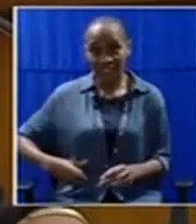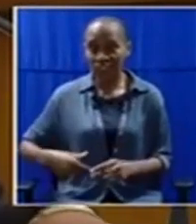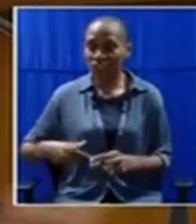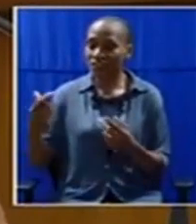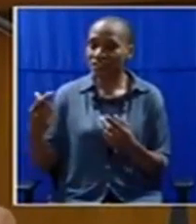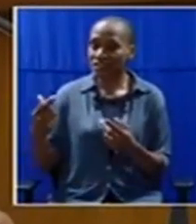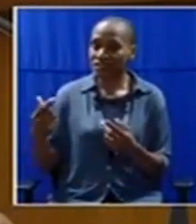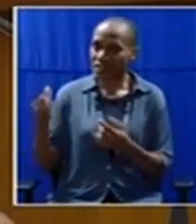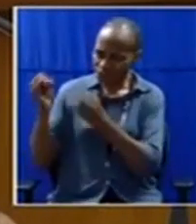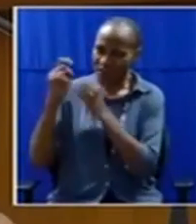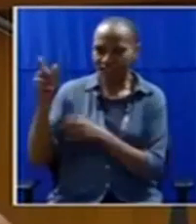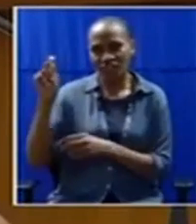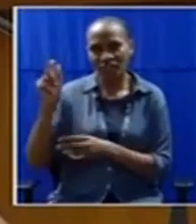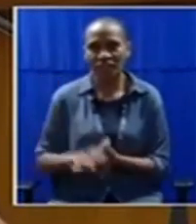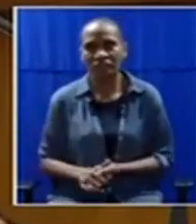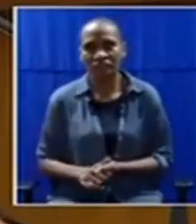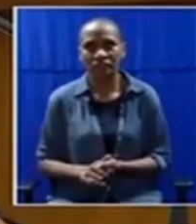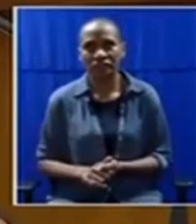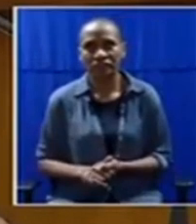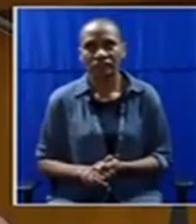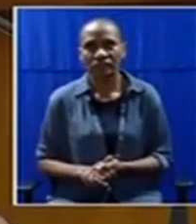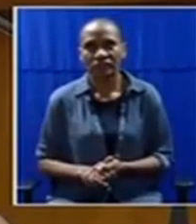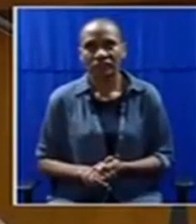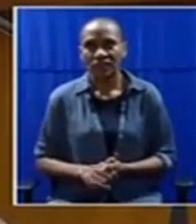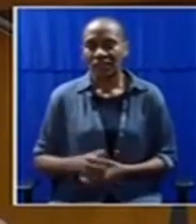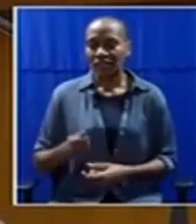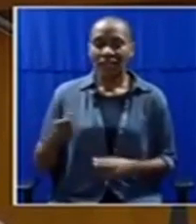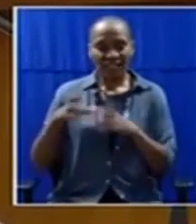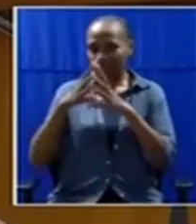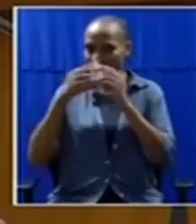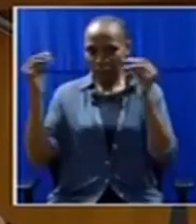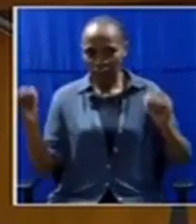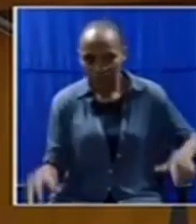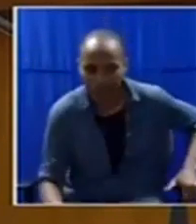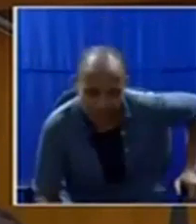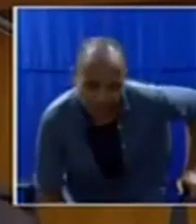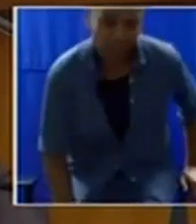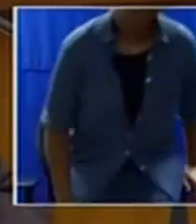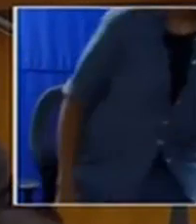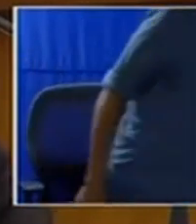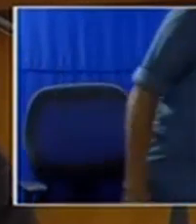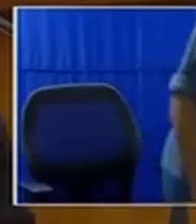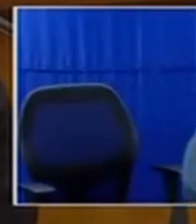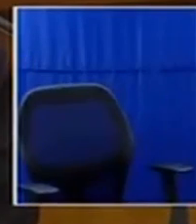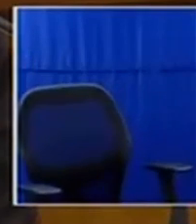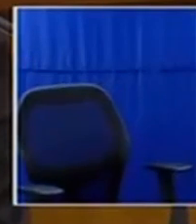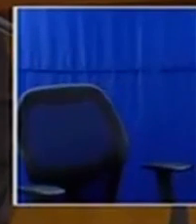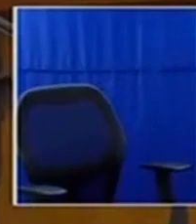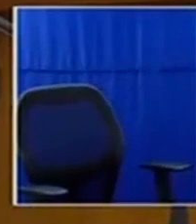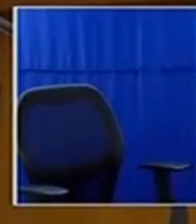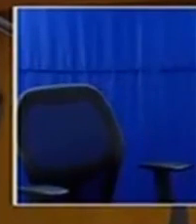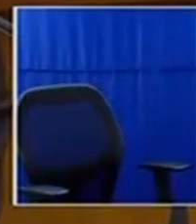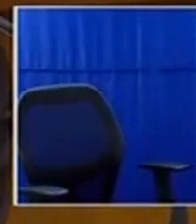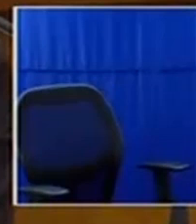guest. As parliamentarians, we are nothing without the support of the individuals who are employed in our political